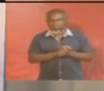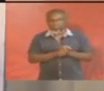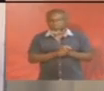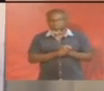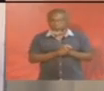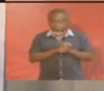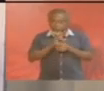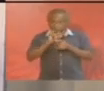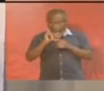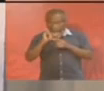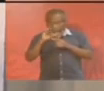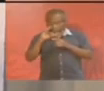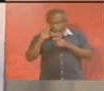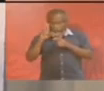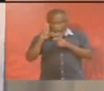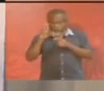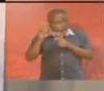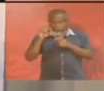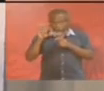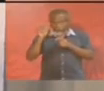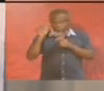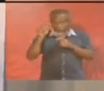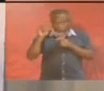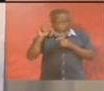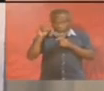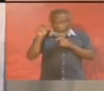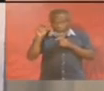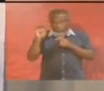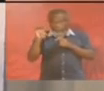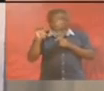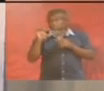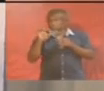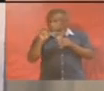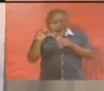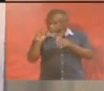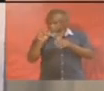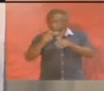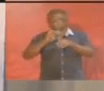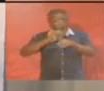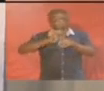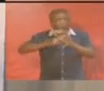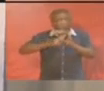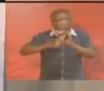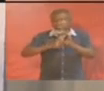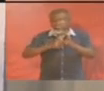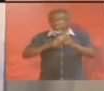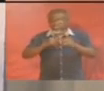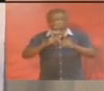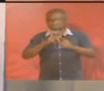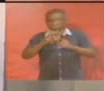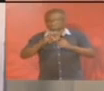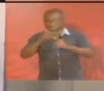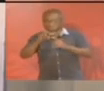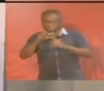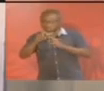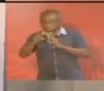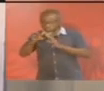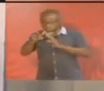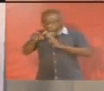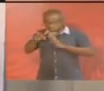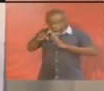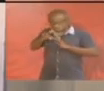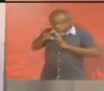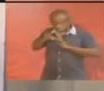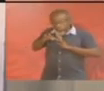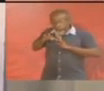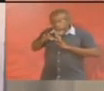and infected by an infectious agent and the time where you show symptoms. The time frame between